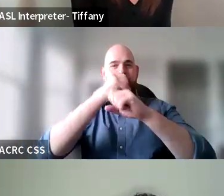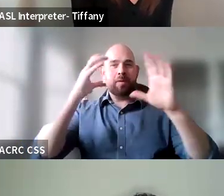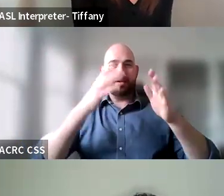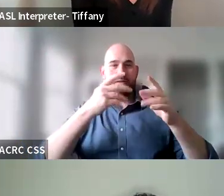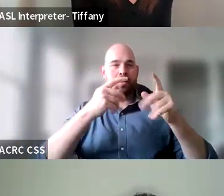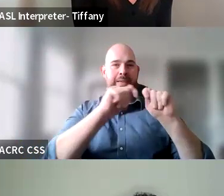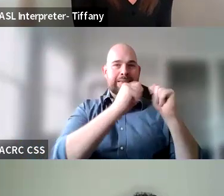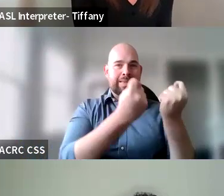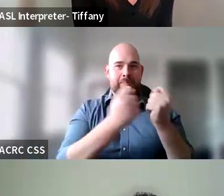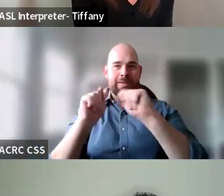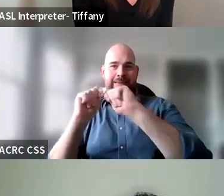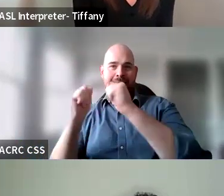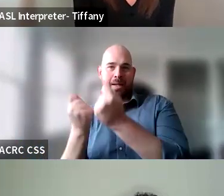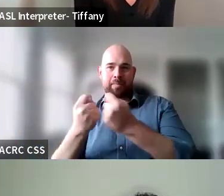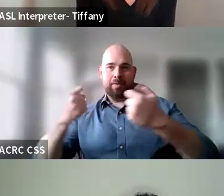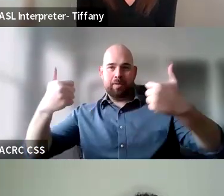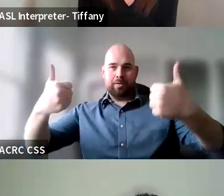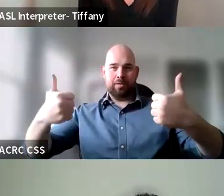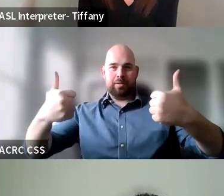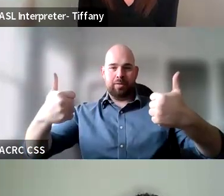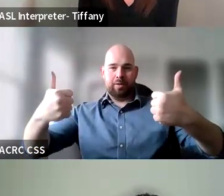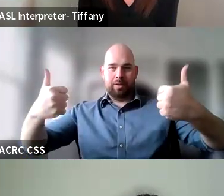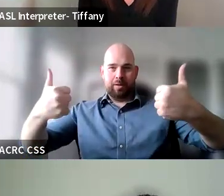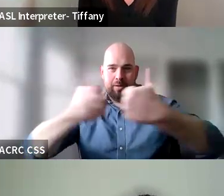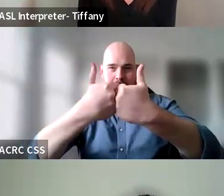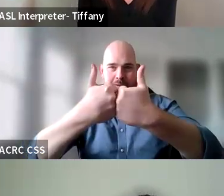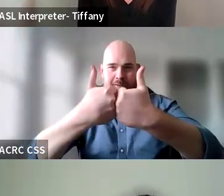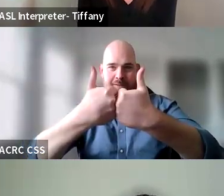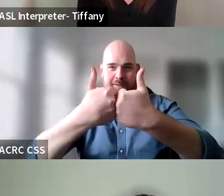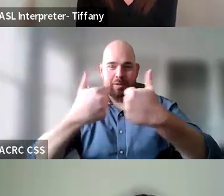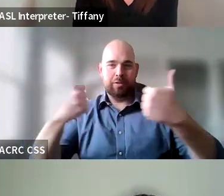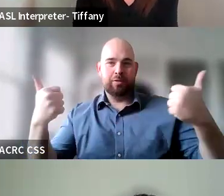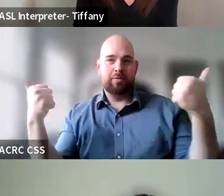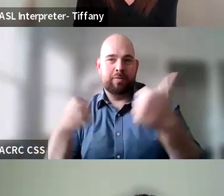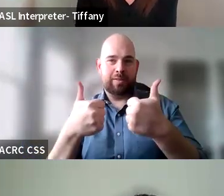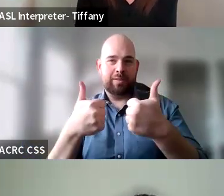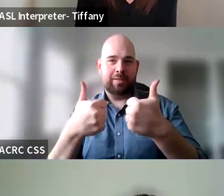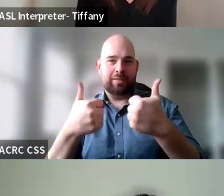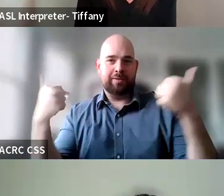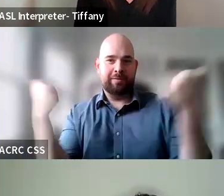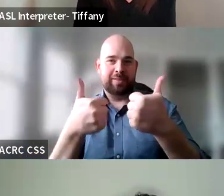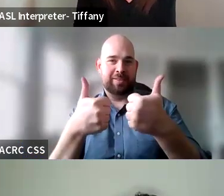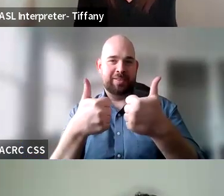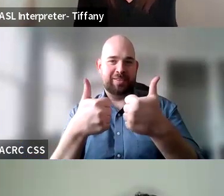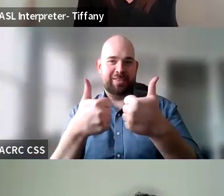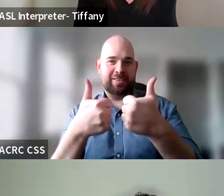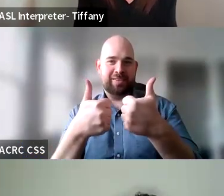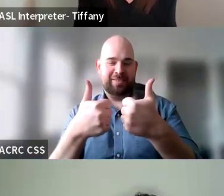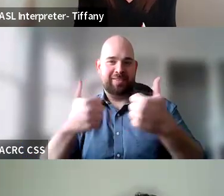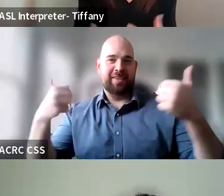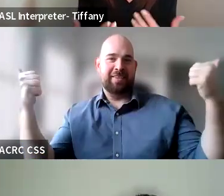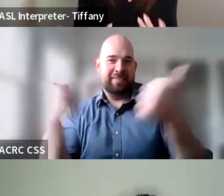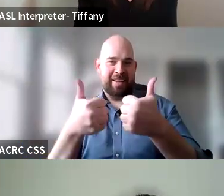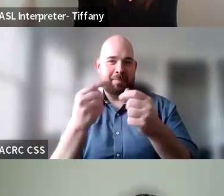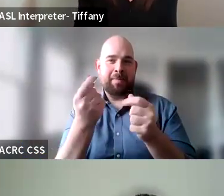up. I want you to imagine that the two teams are one team is on each hand, and then they're competing against